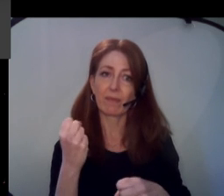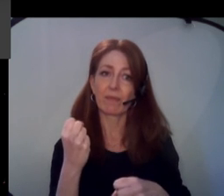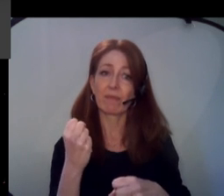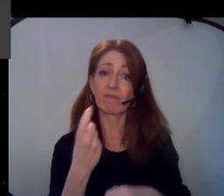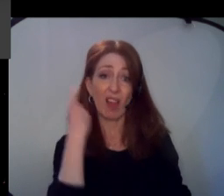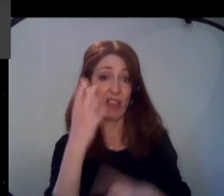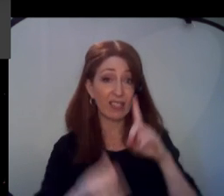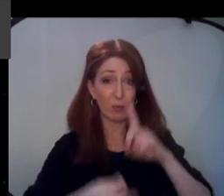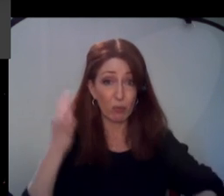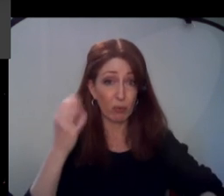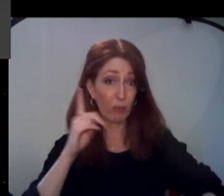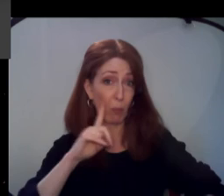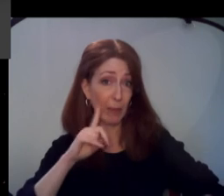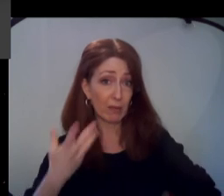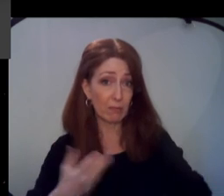better?